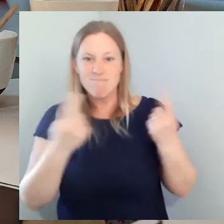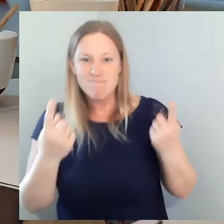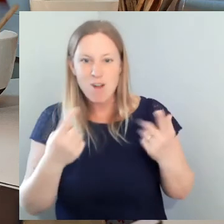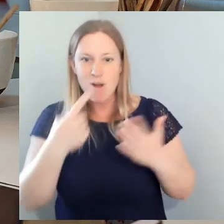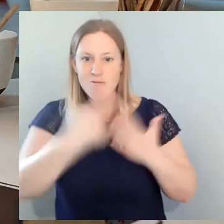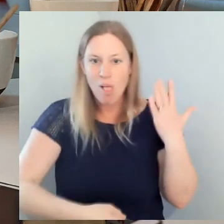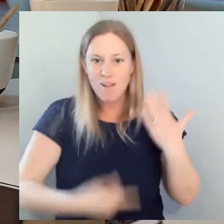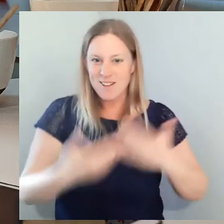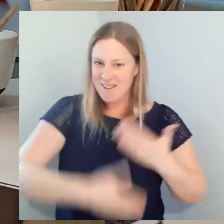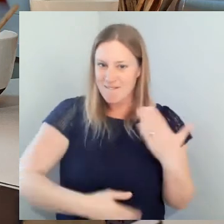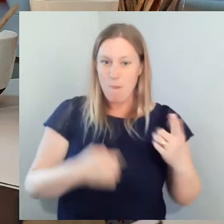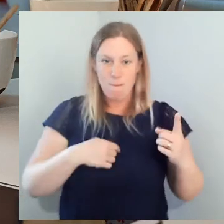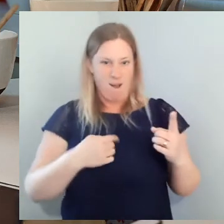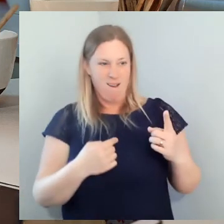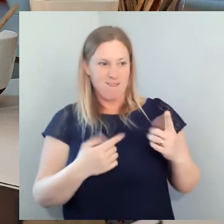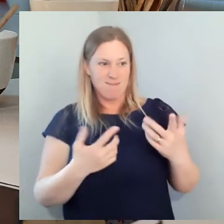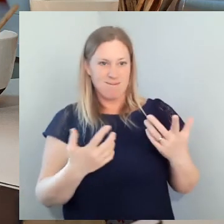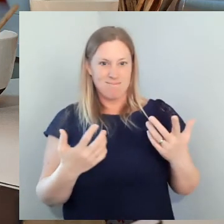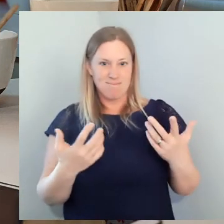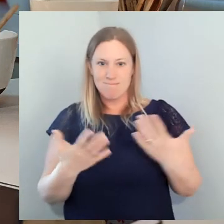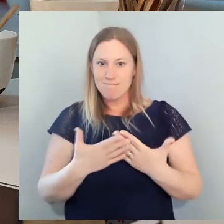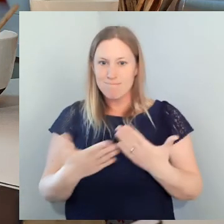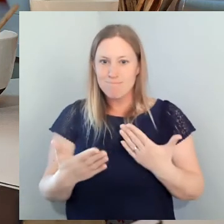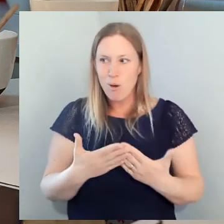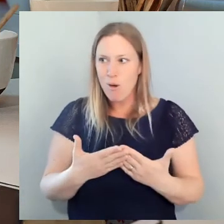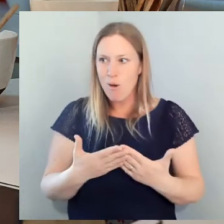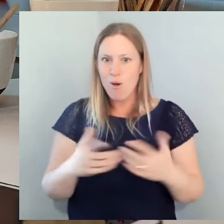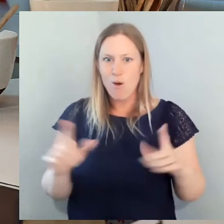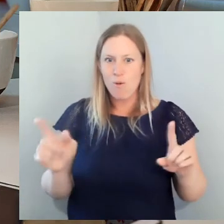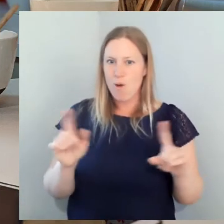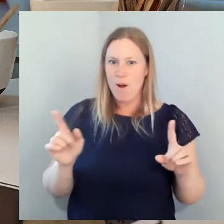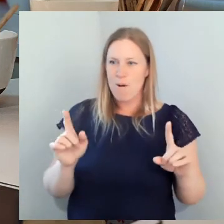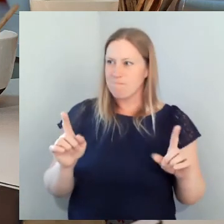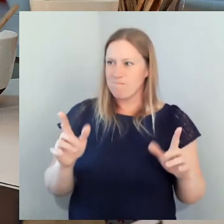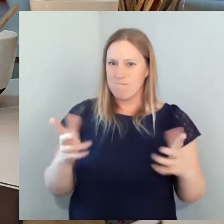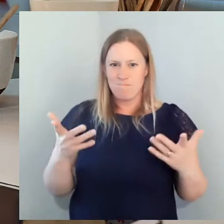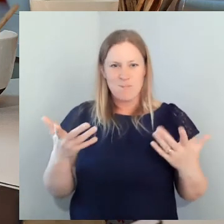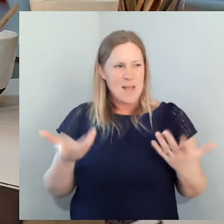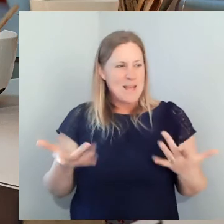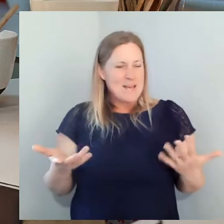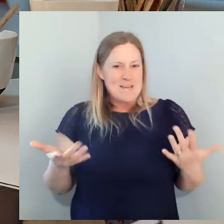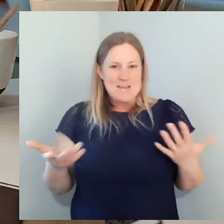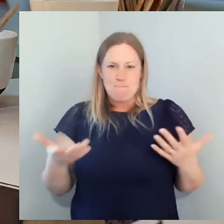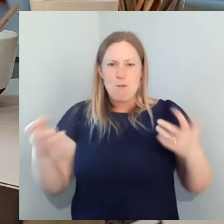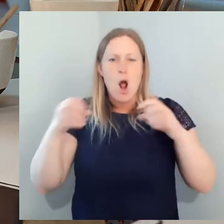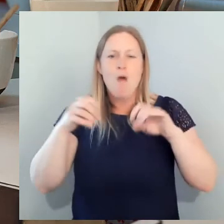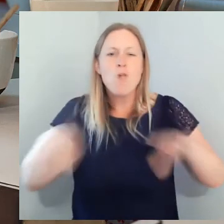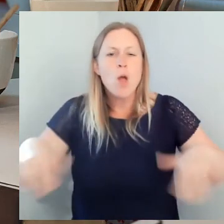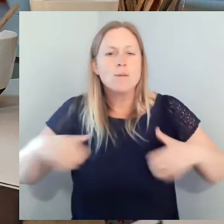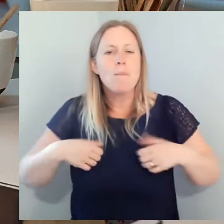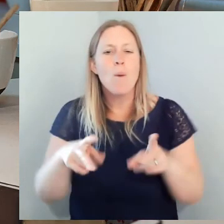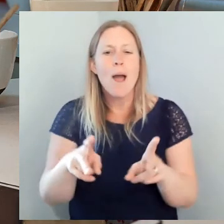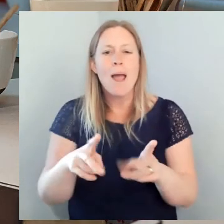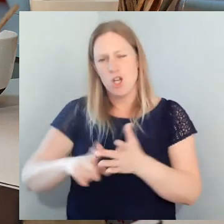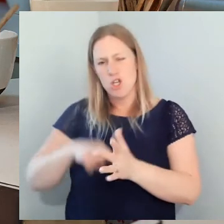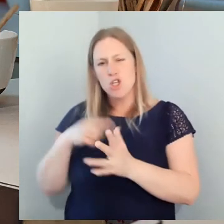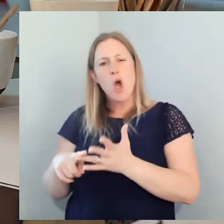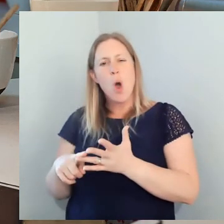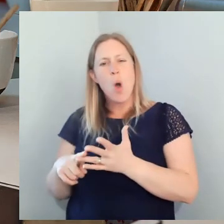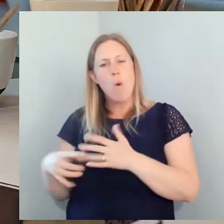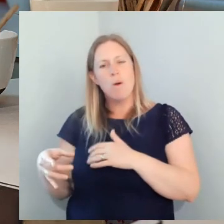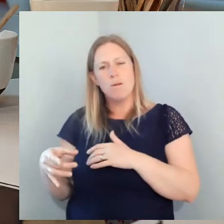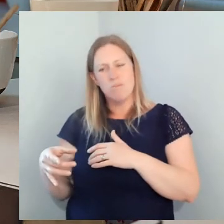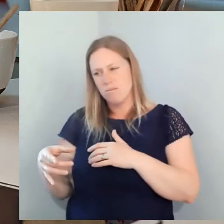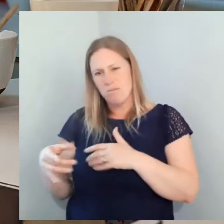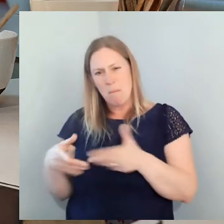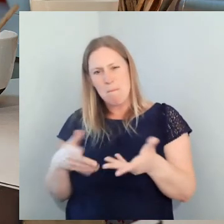ducks, and none of them have died, thank goodness. But it's more than that. I've lost my way, meaning,